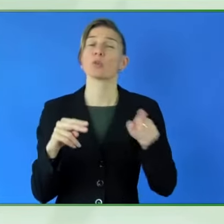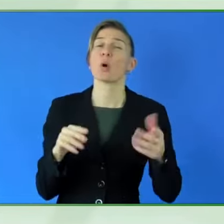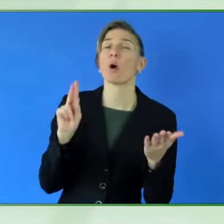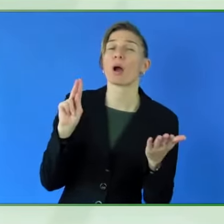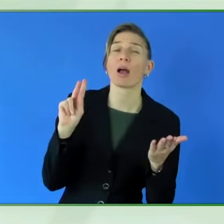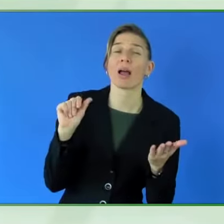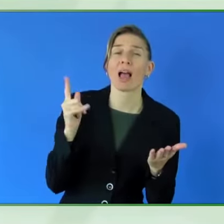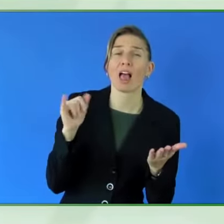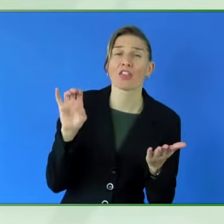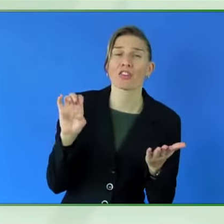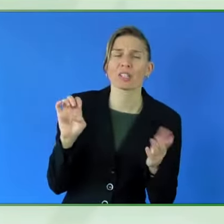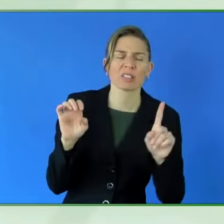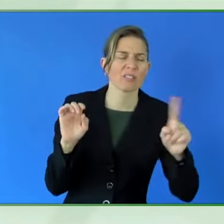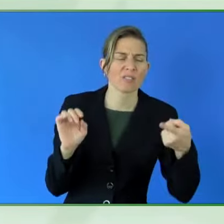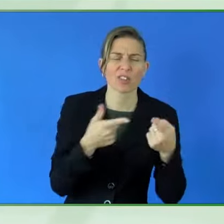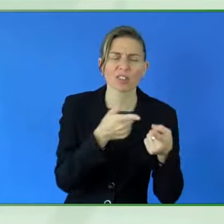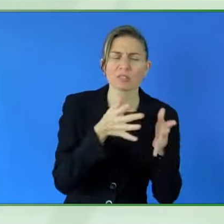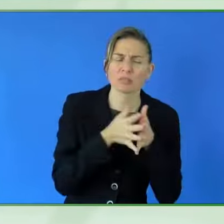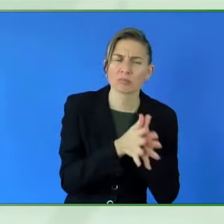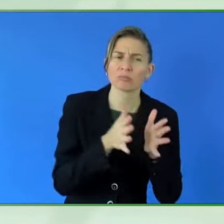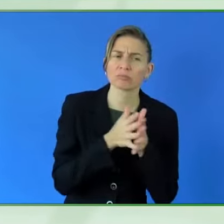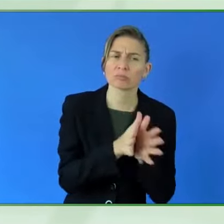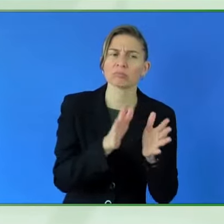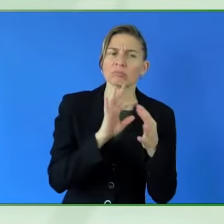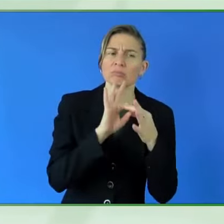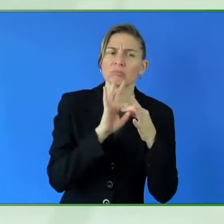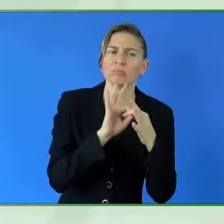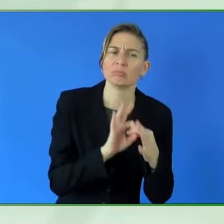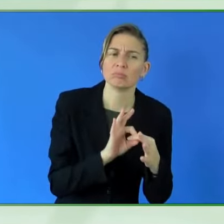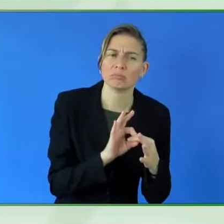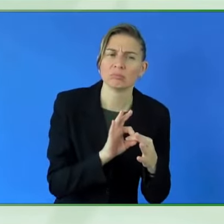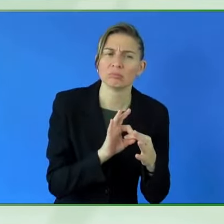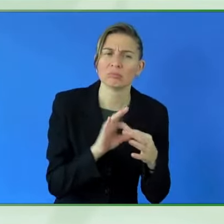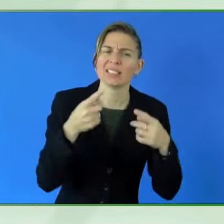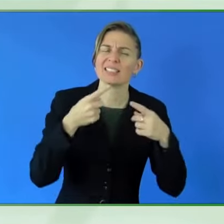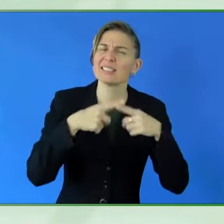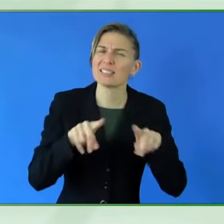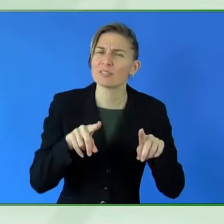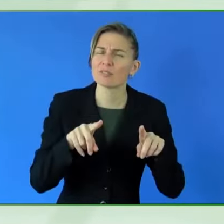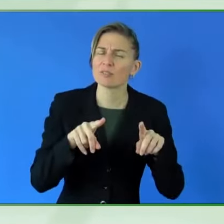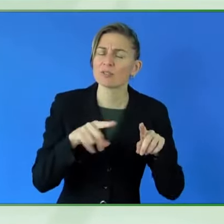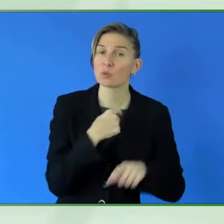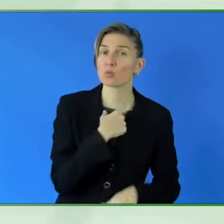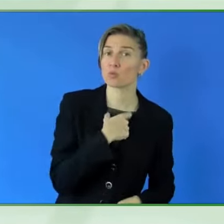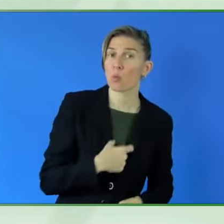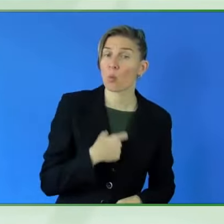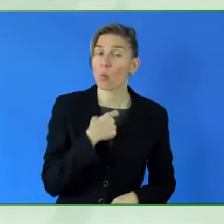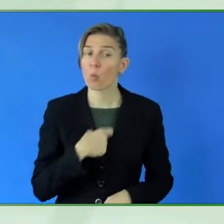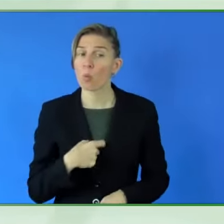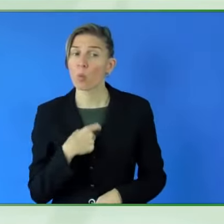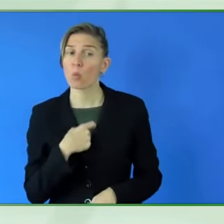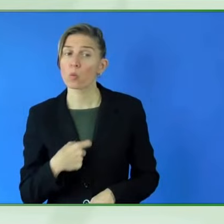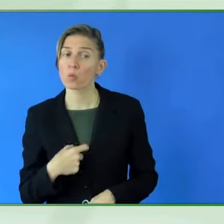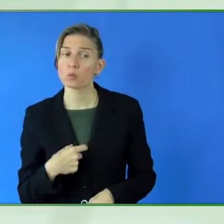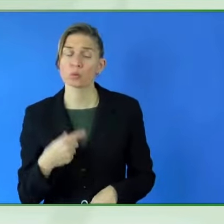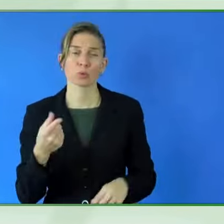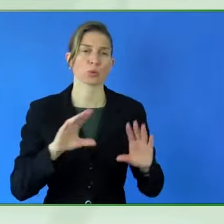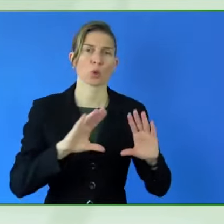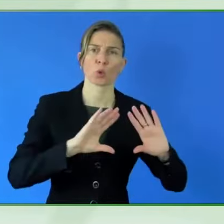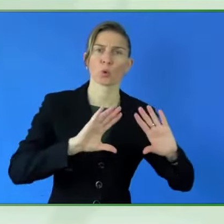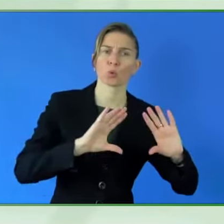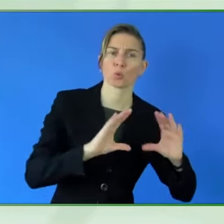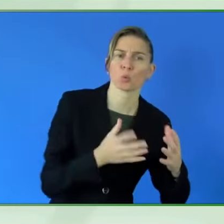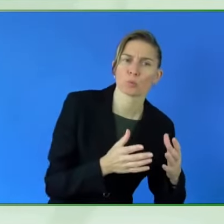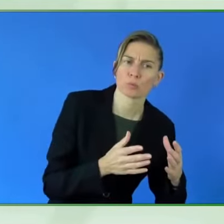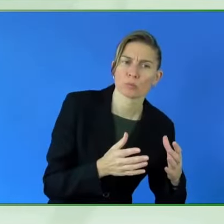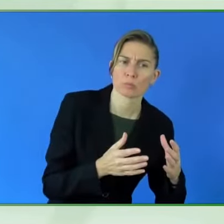a little bit about the sort of different roles that are critical to success, the kinds of groups and leaders in cities? And by cities, we mean not